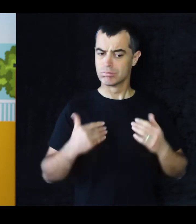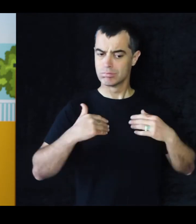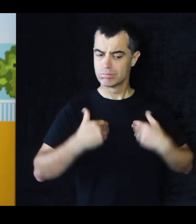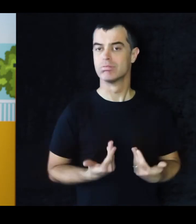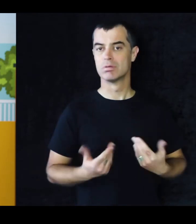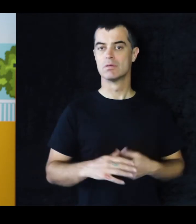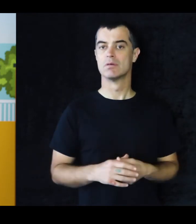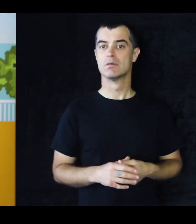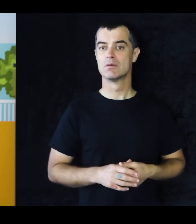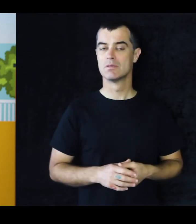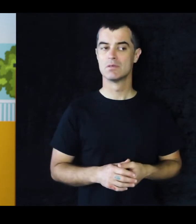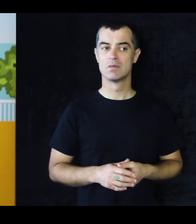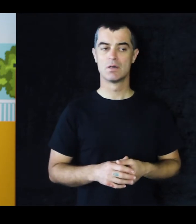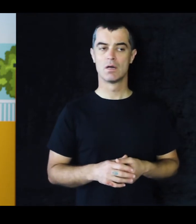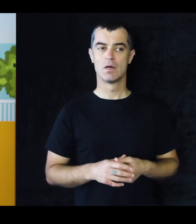exhausting